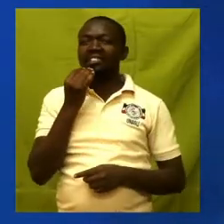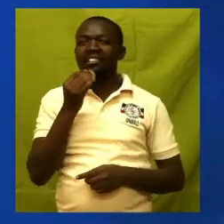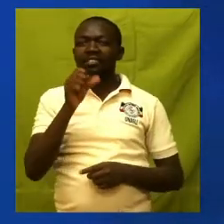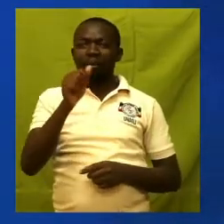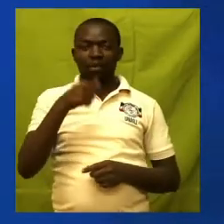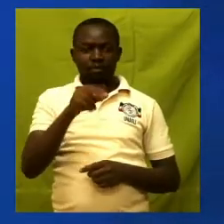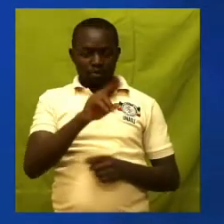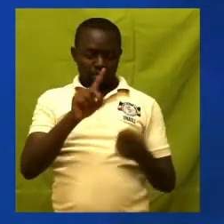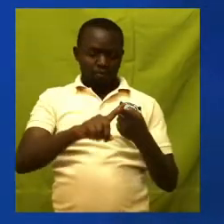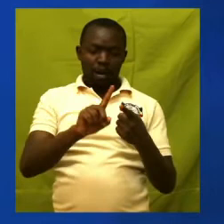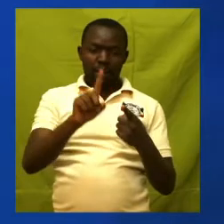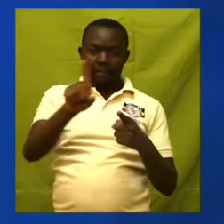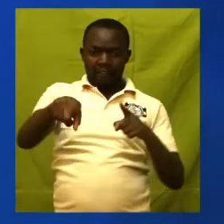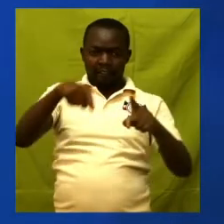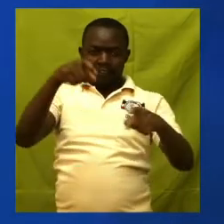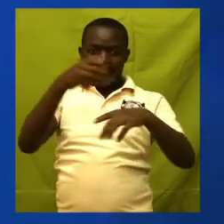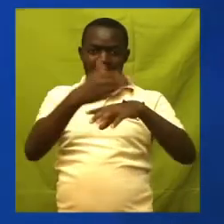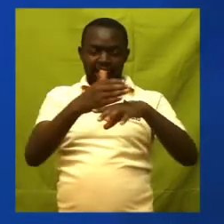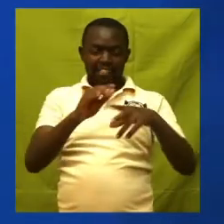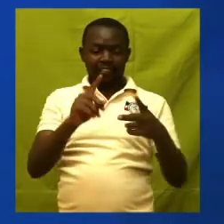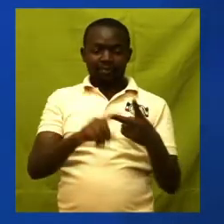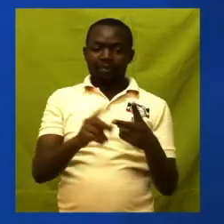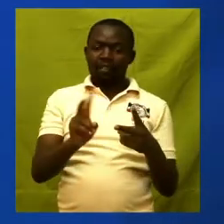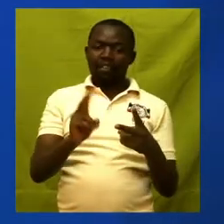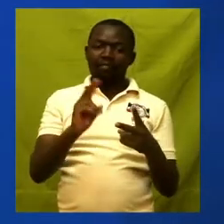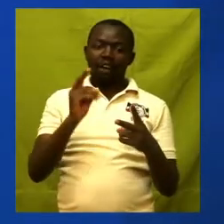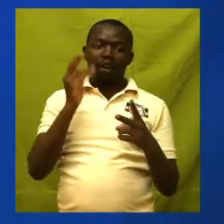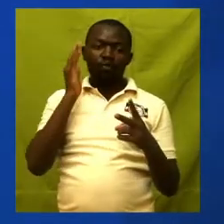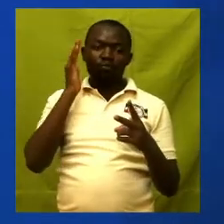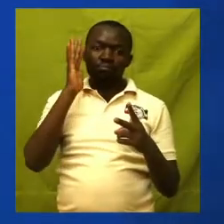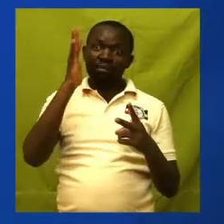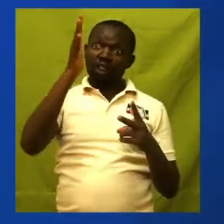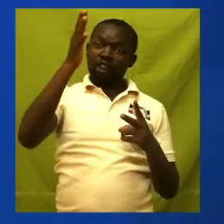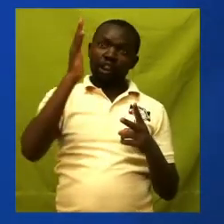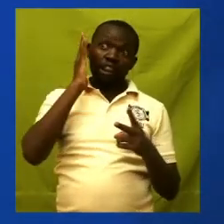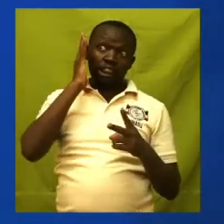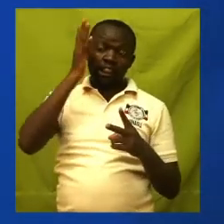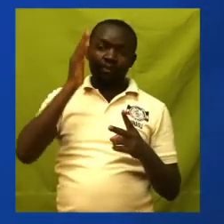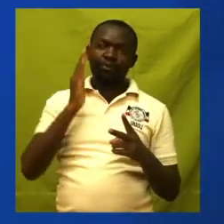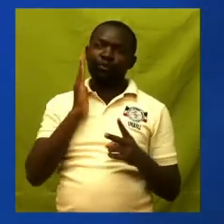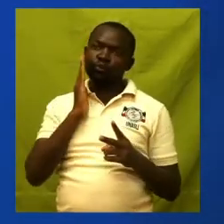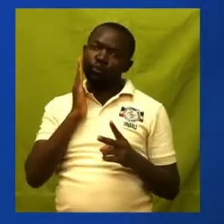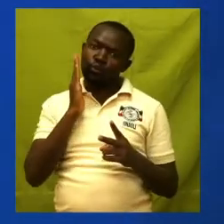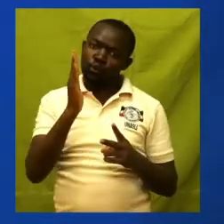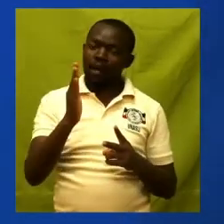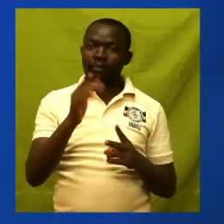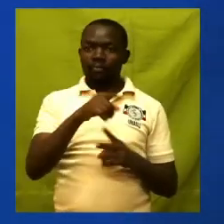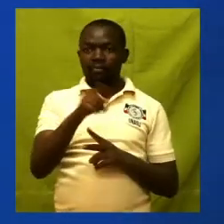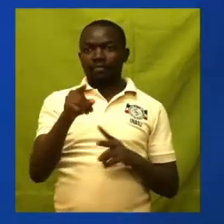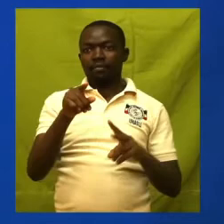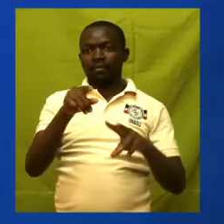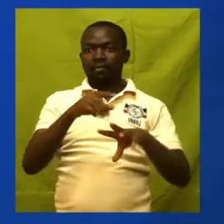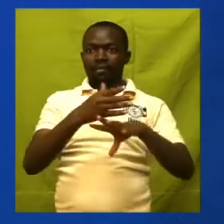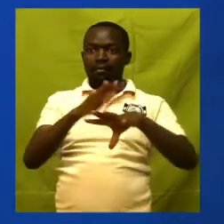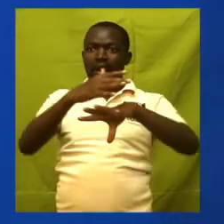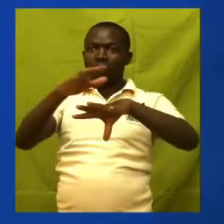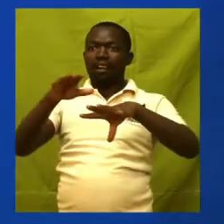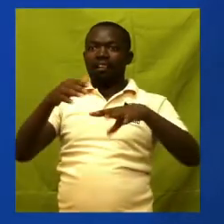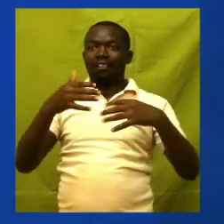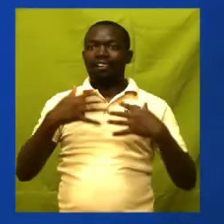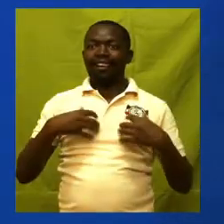for fishing and they are used for water animals. Now, another reason why